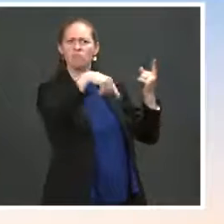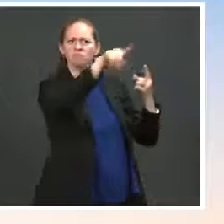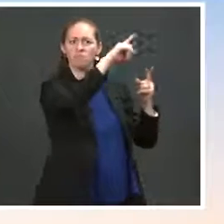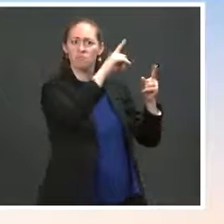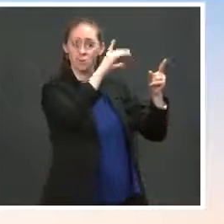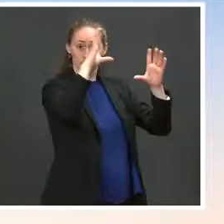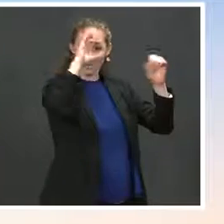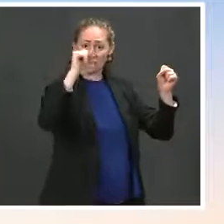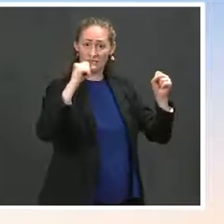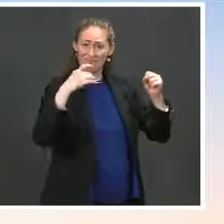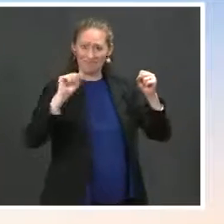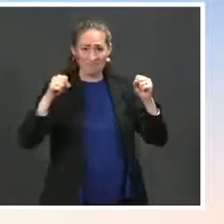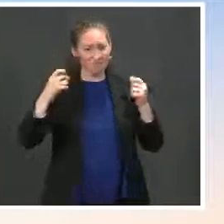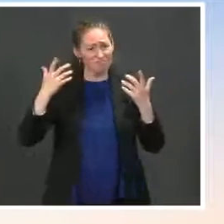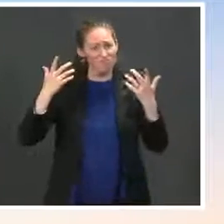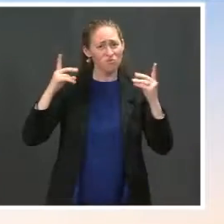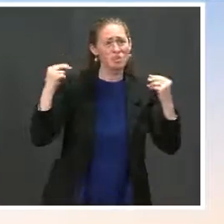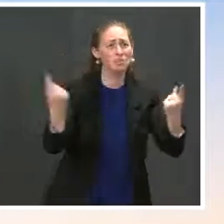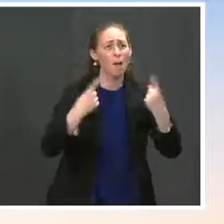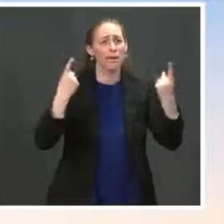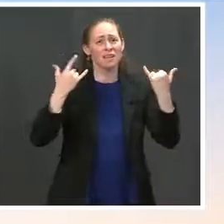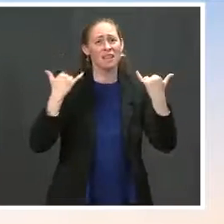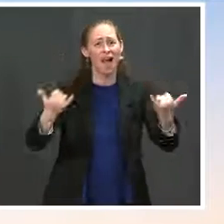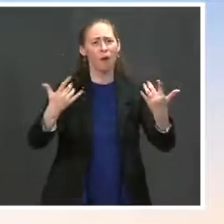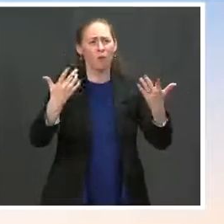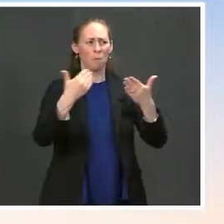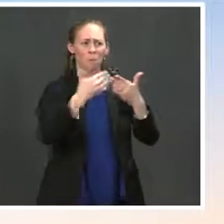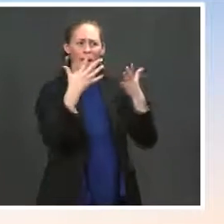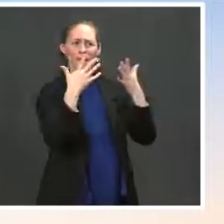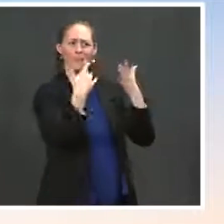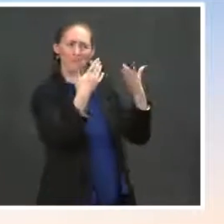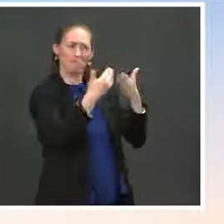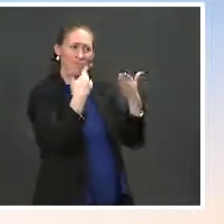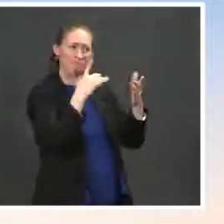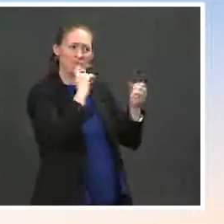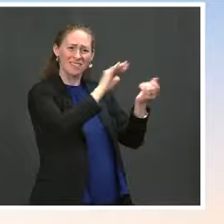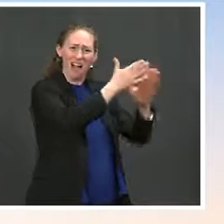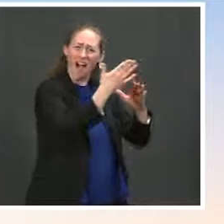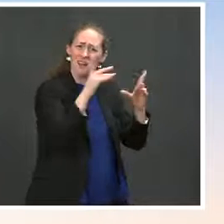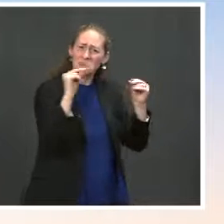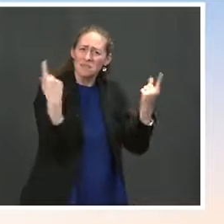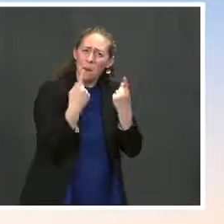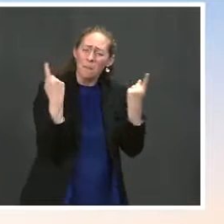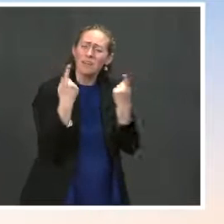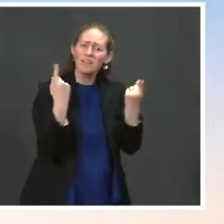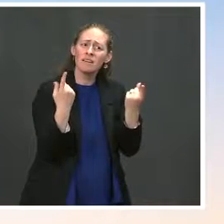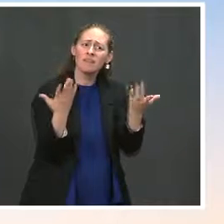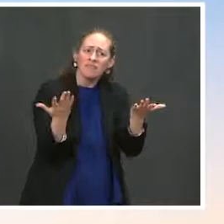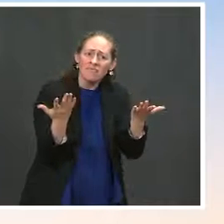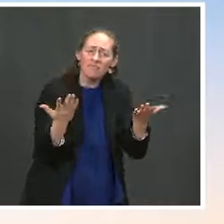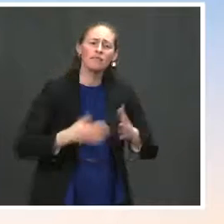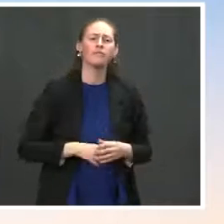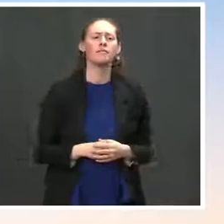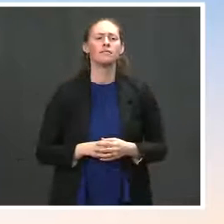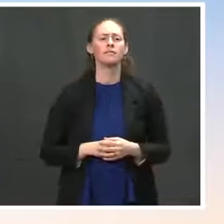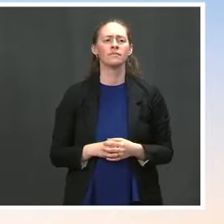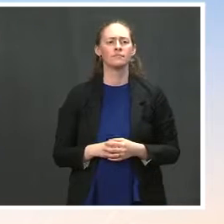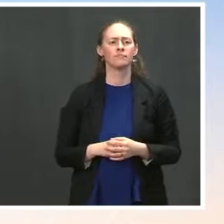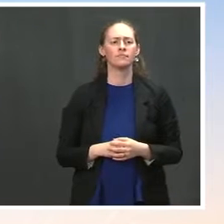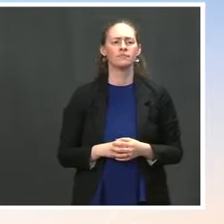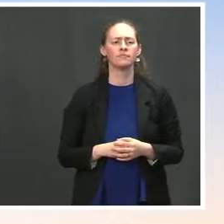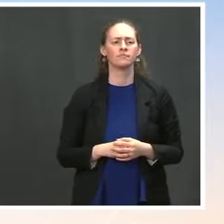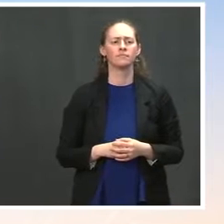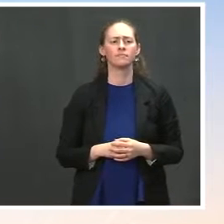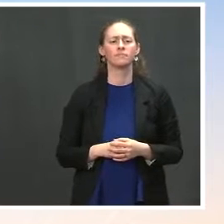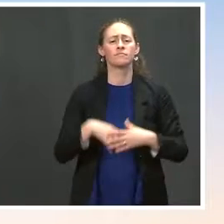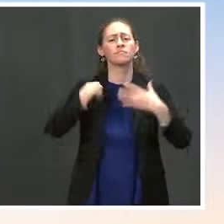now or communicating to the Russians now about the need to get him out before he does die. Well, to be clear, Jake Sullivan, our national security advisor,